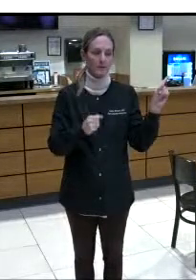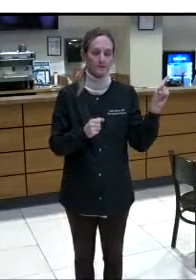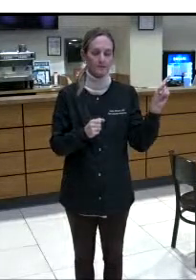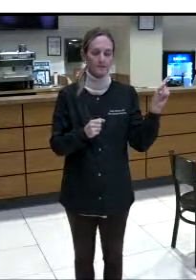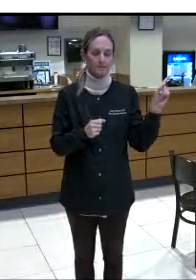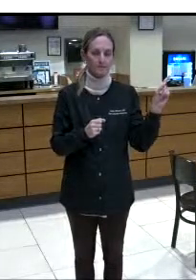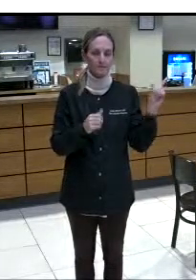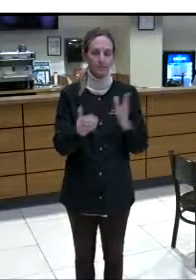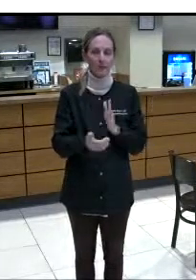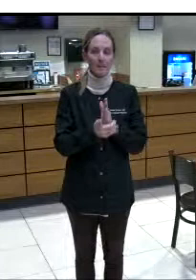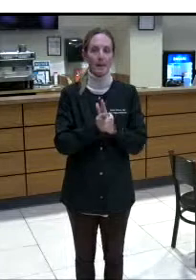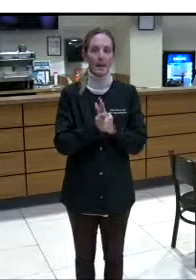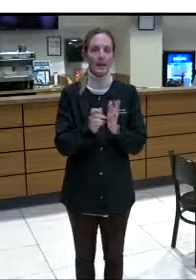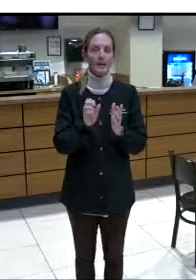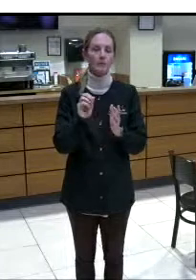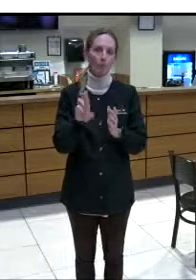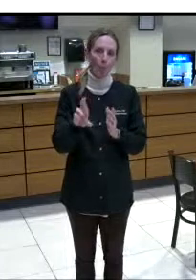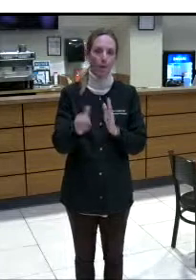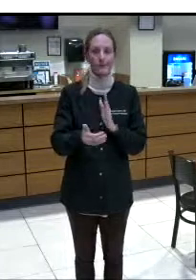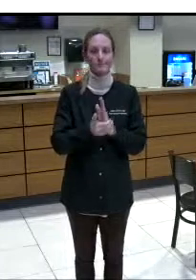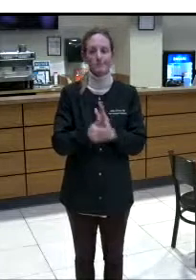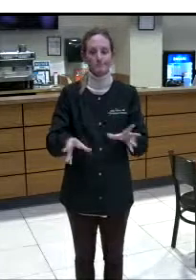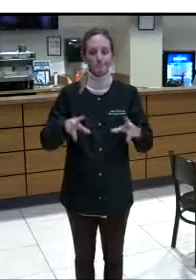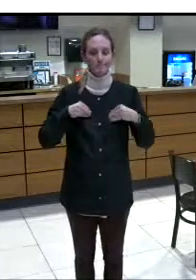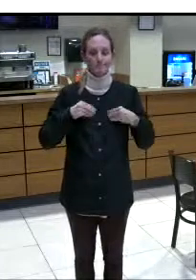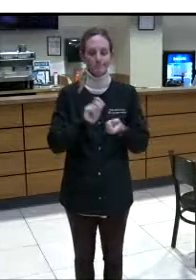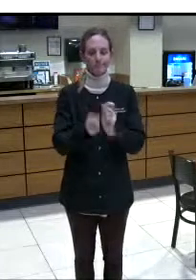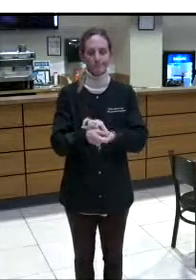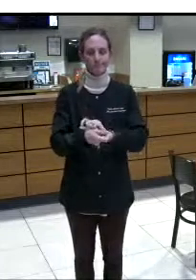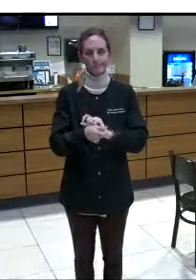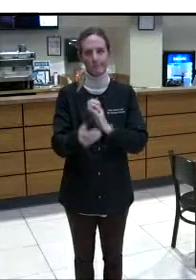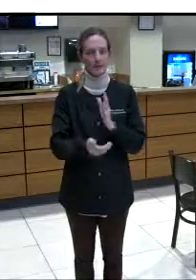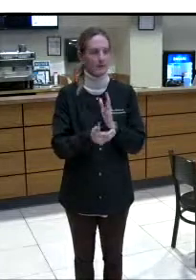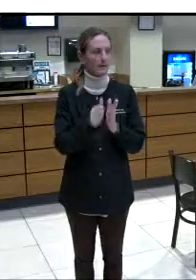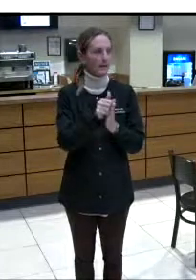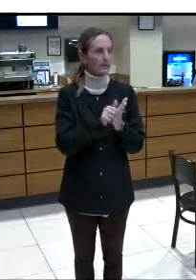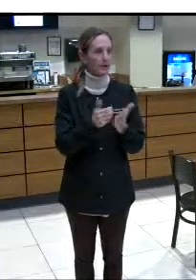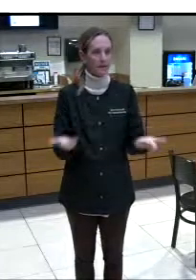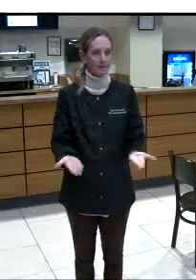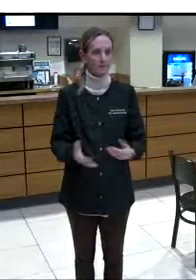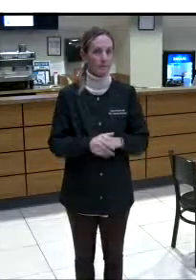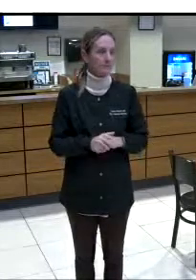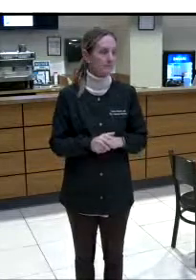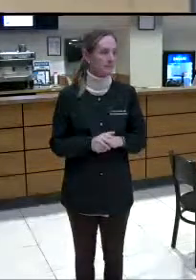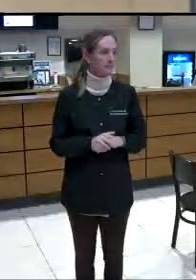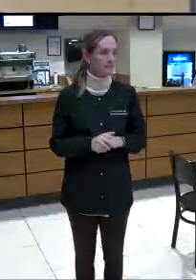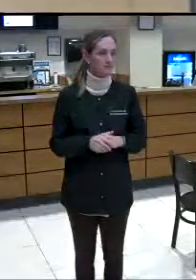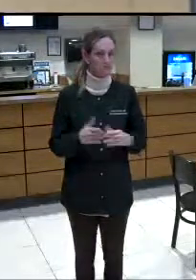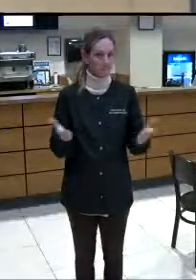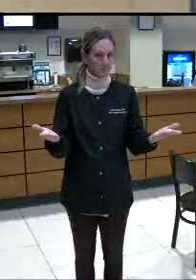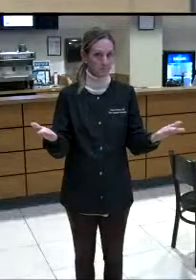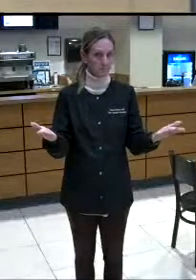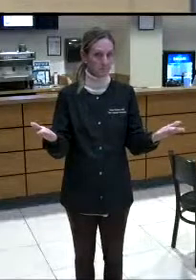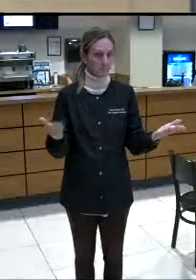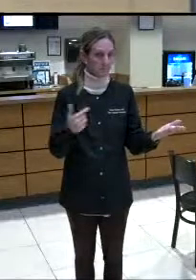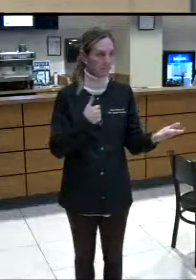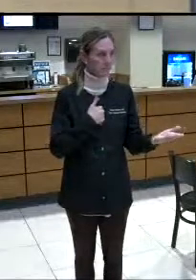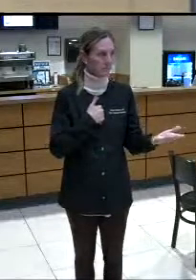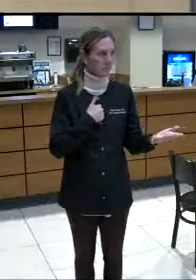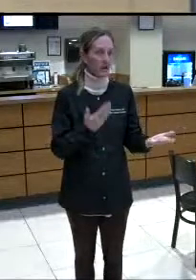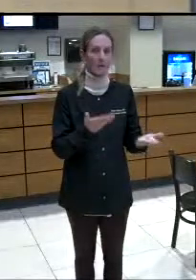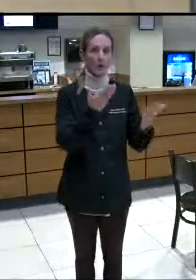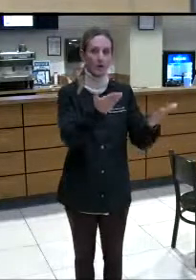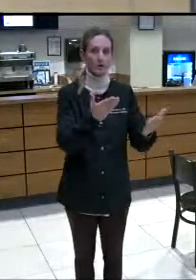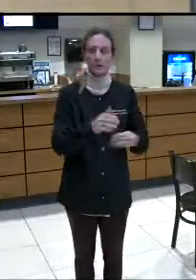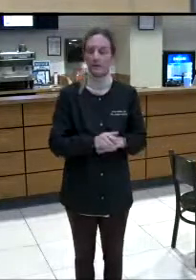to amend or adopt the agenda before us. The floor is open. I'd like to make a motion.